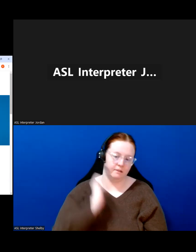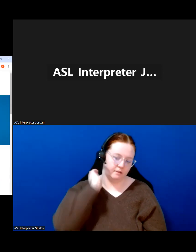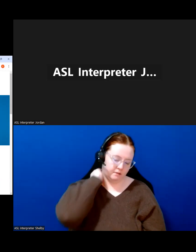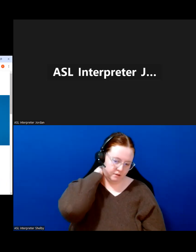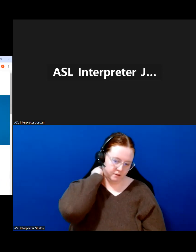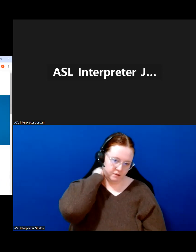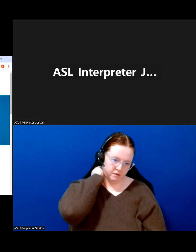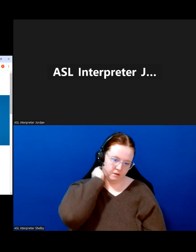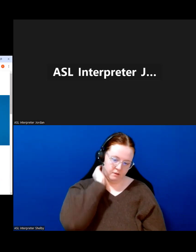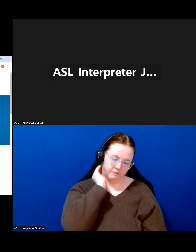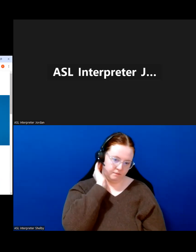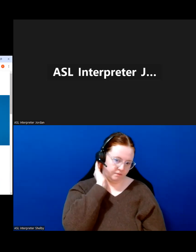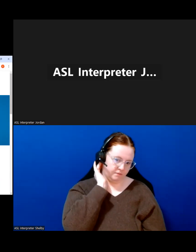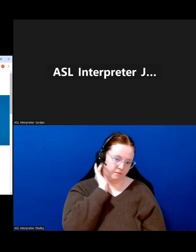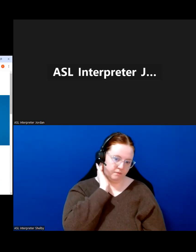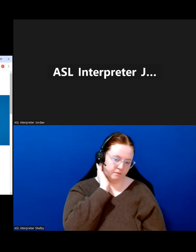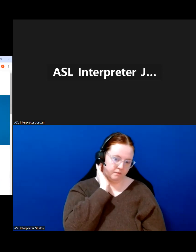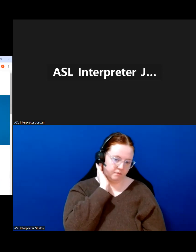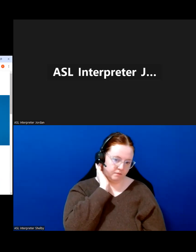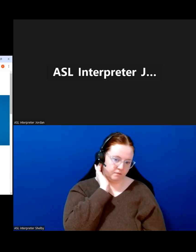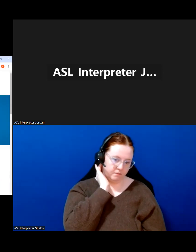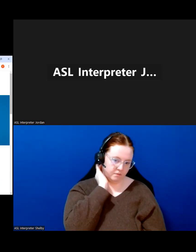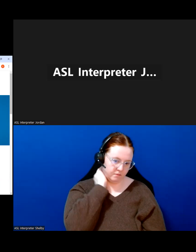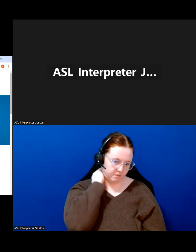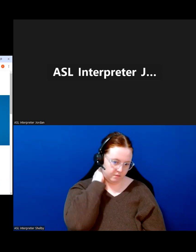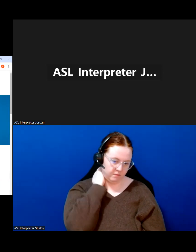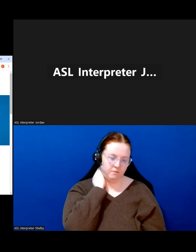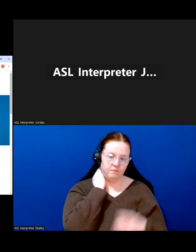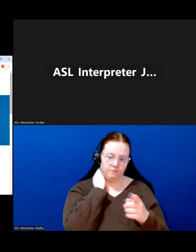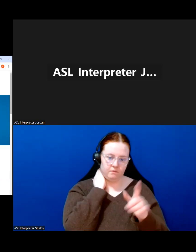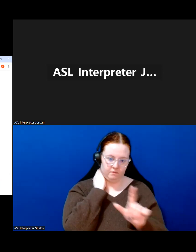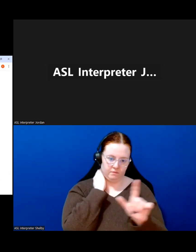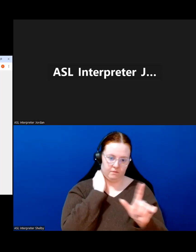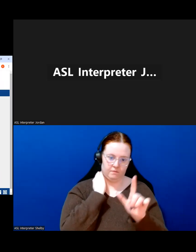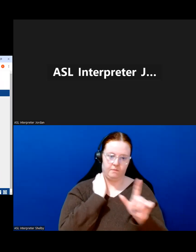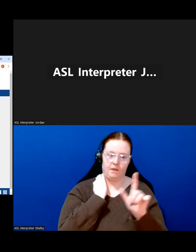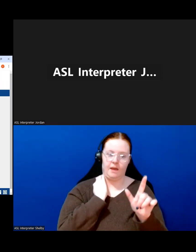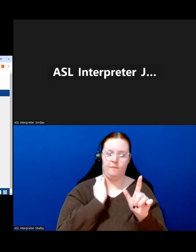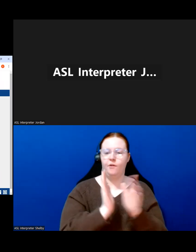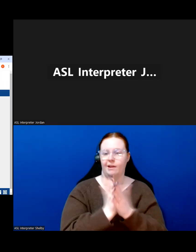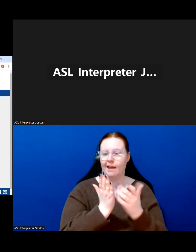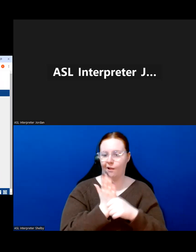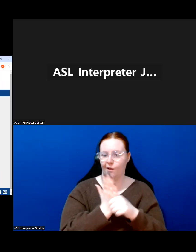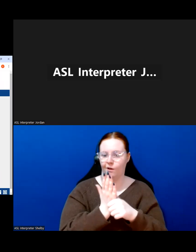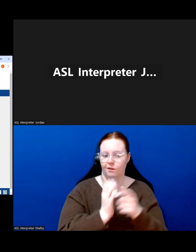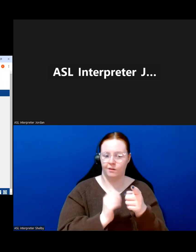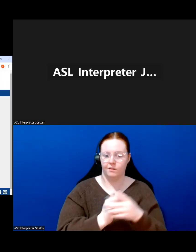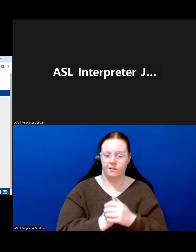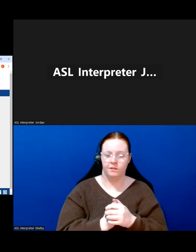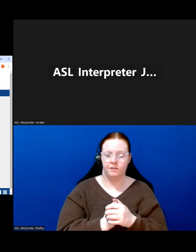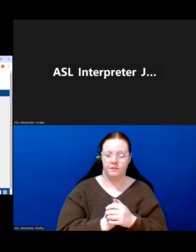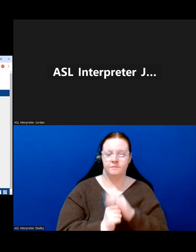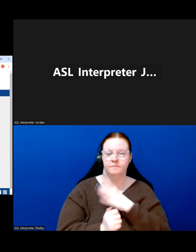So if people can see the website again, I'm going to go to the library catalog, click on this, and I'm going to go to my